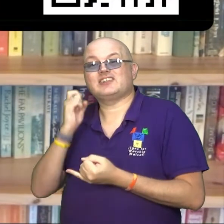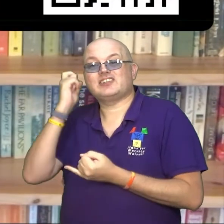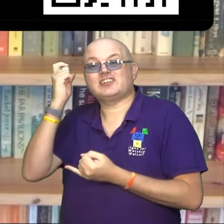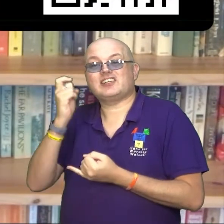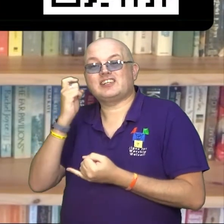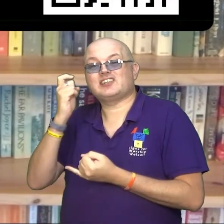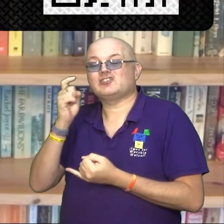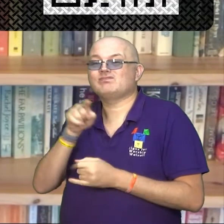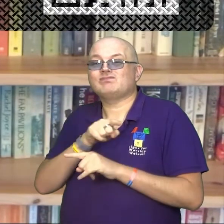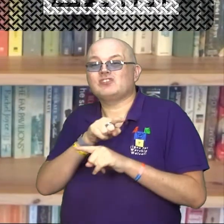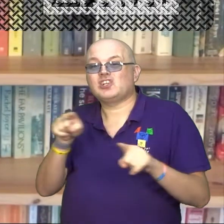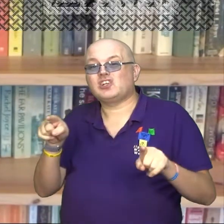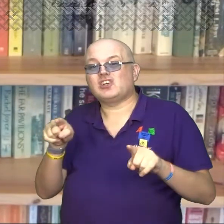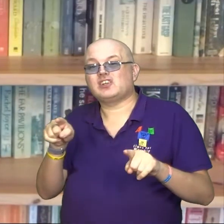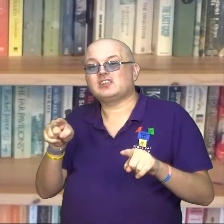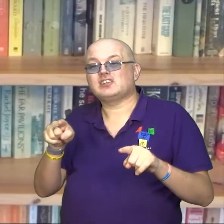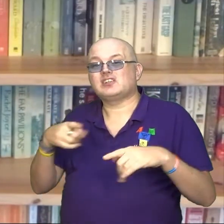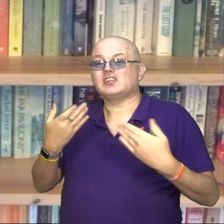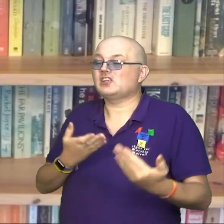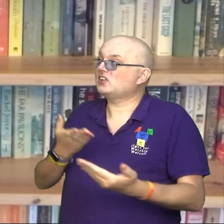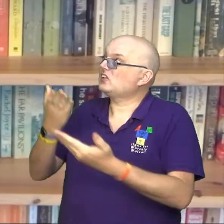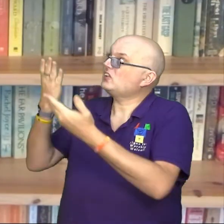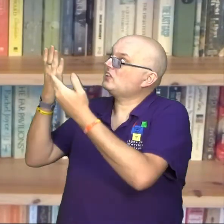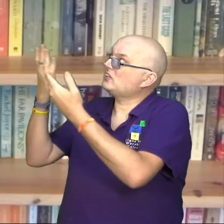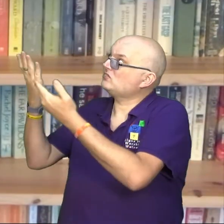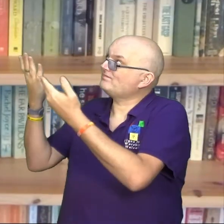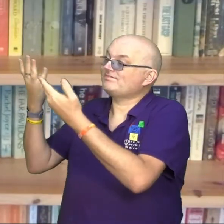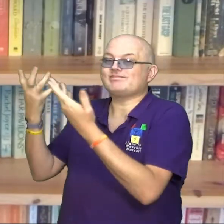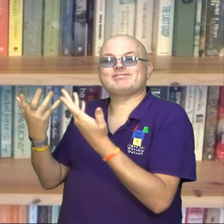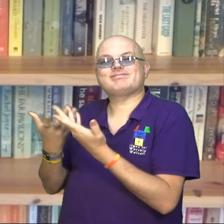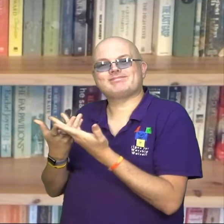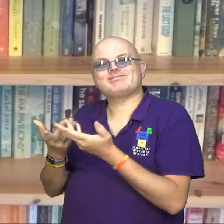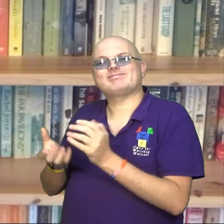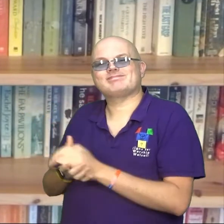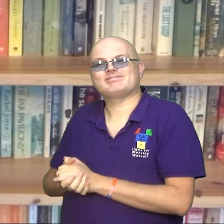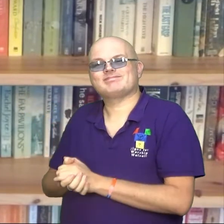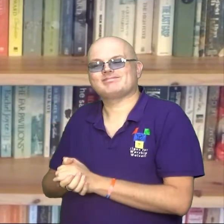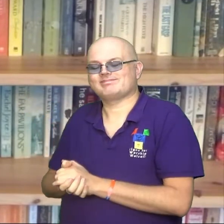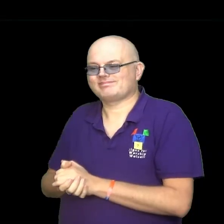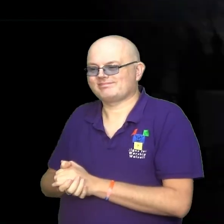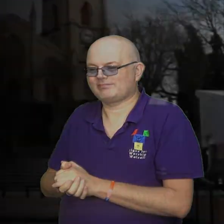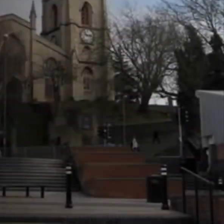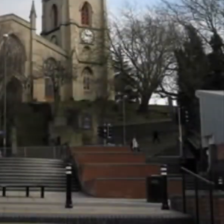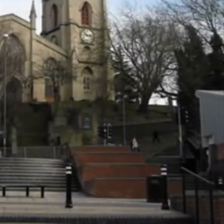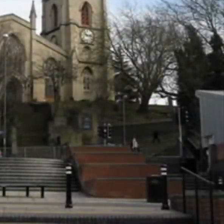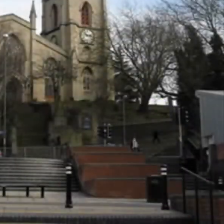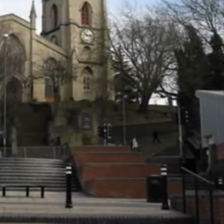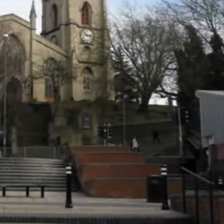so thinking about how you are going to give to God this coming week.